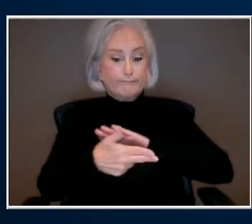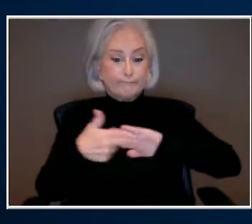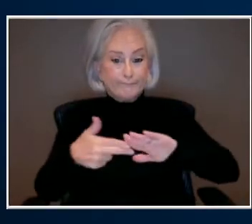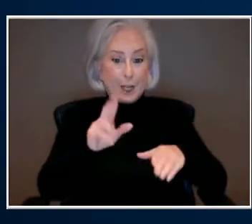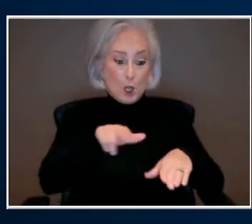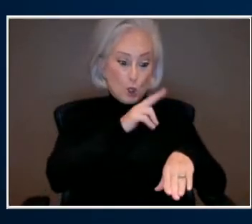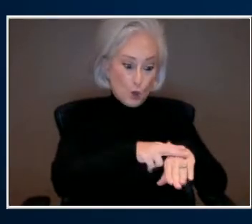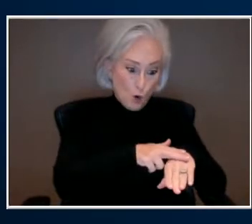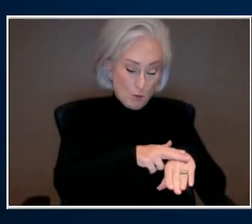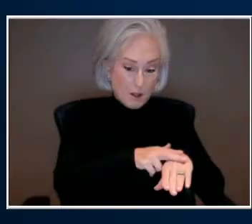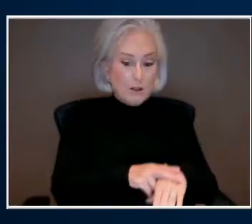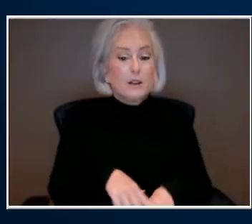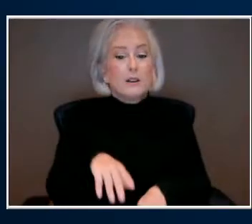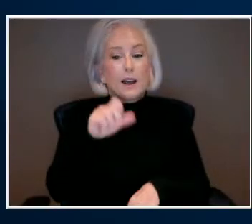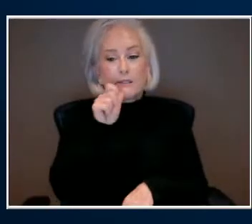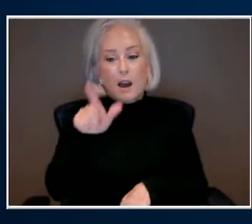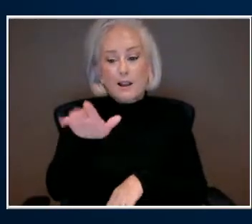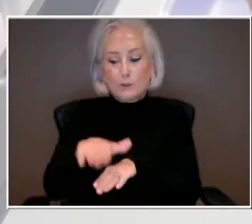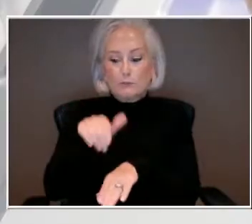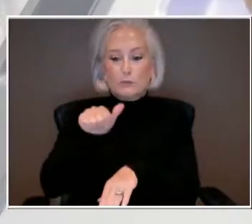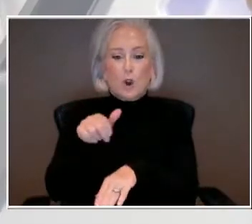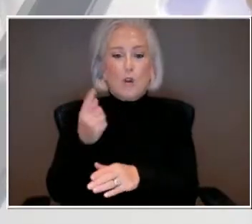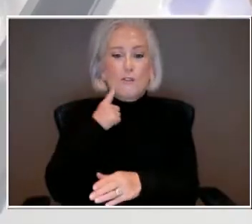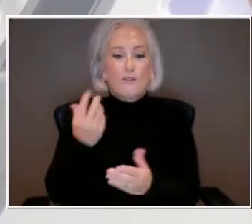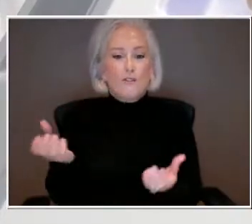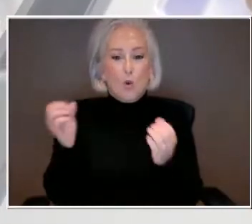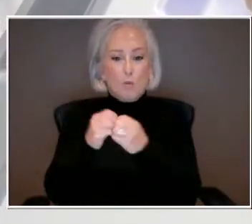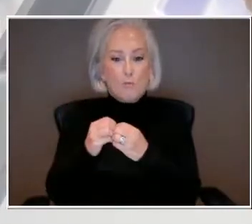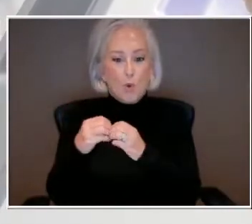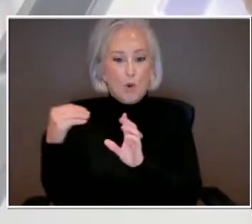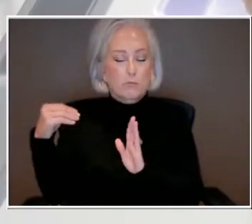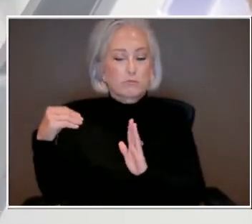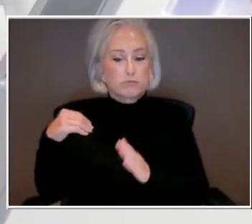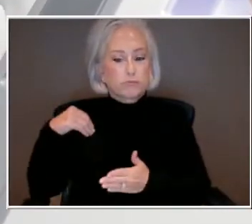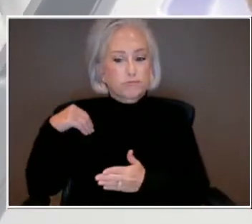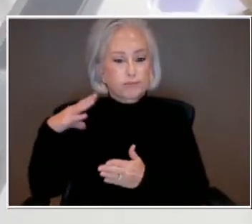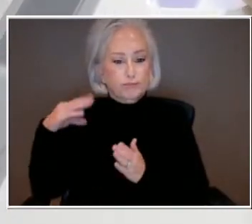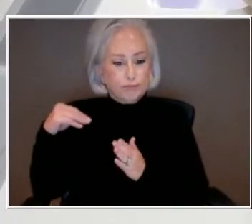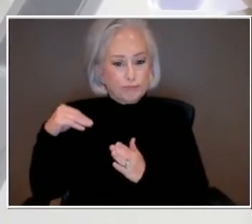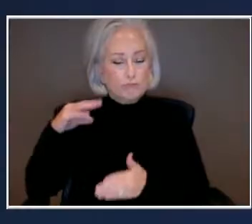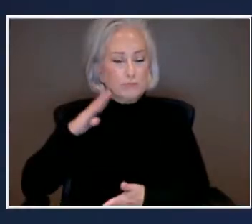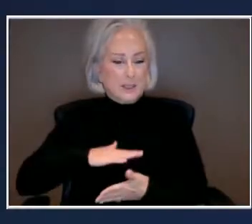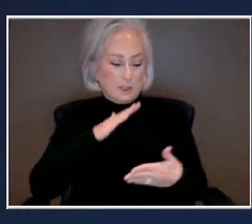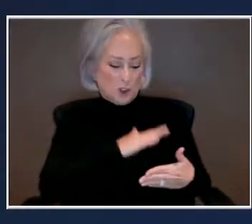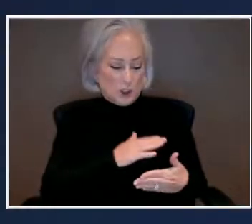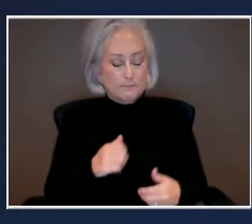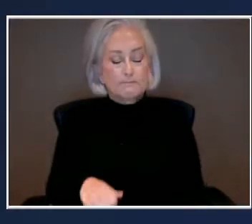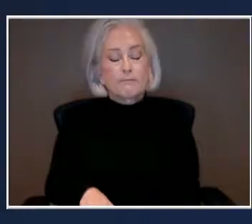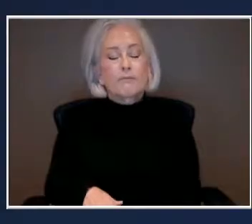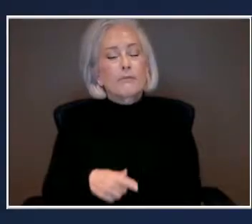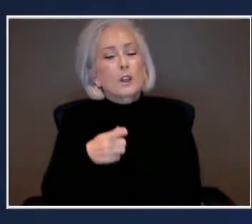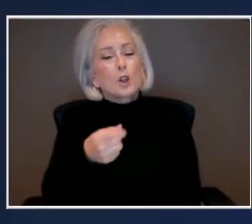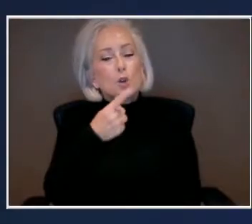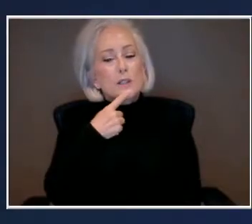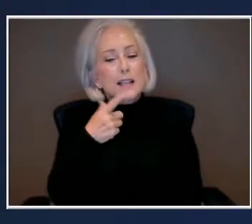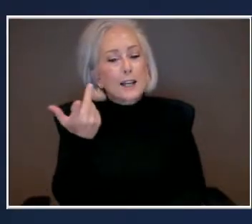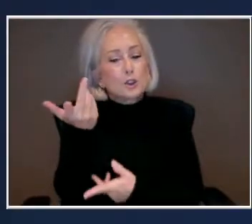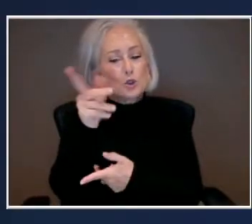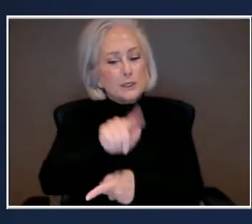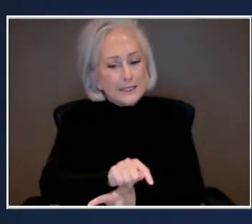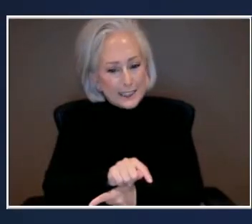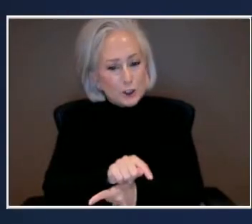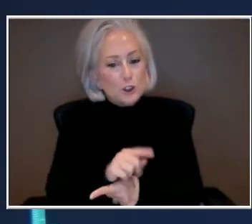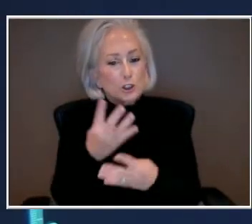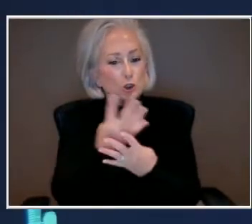for additional imaging. So what difference does the screening type, when you said traditional screening versus the